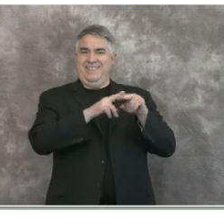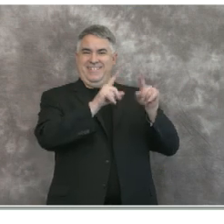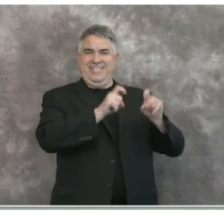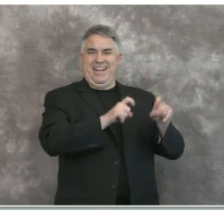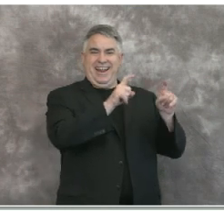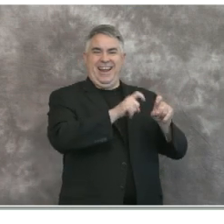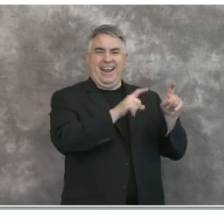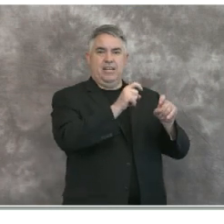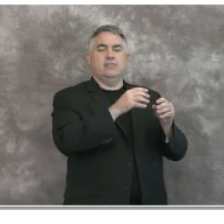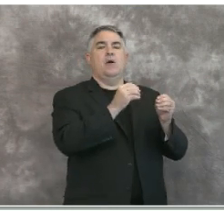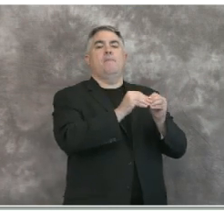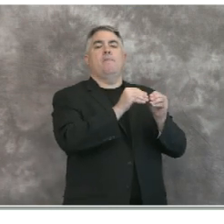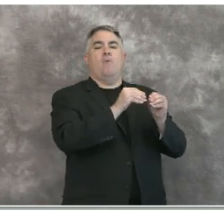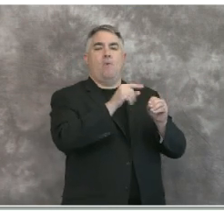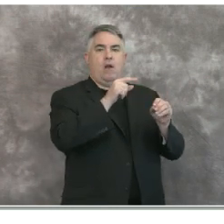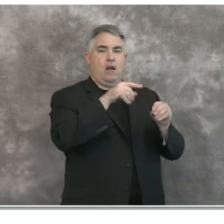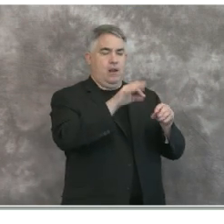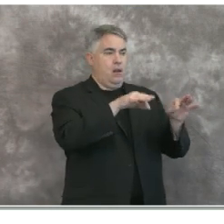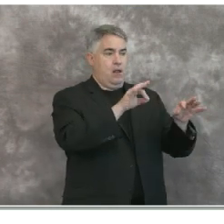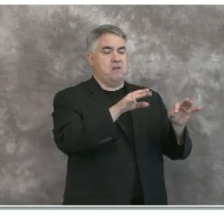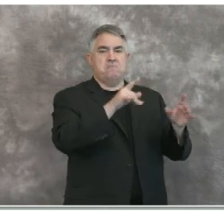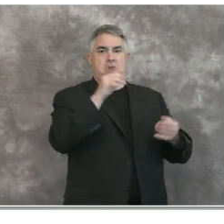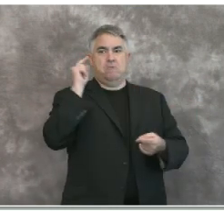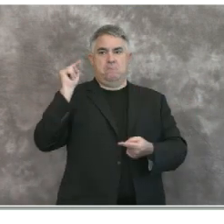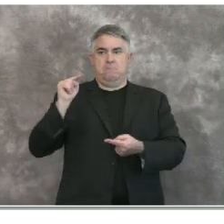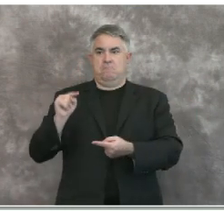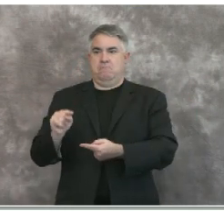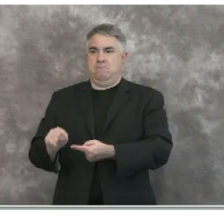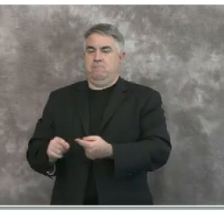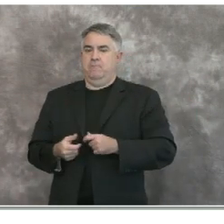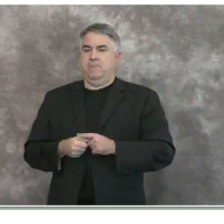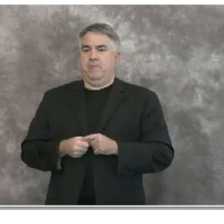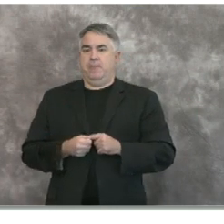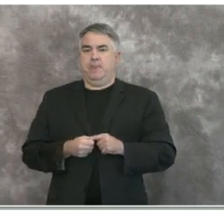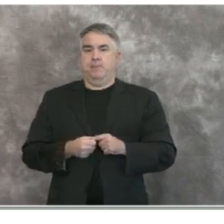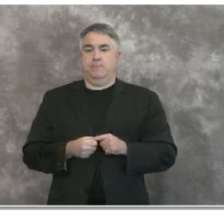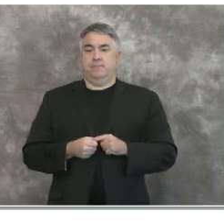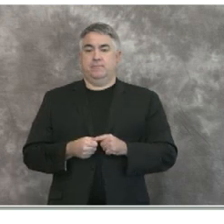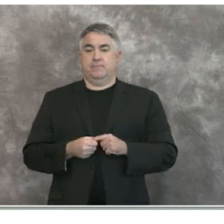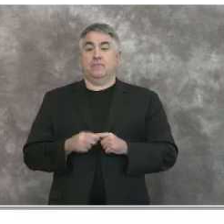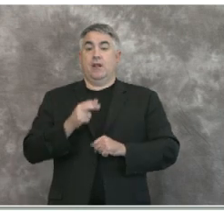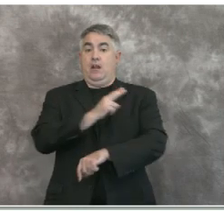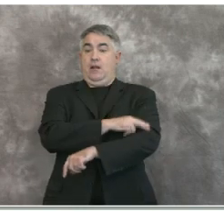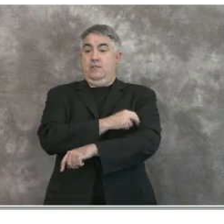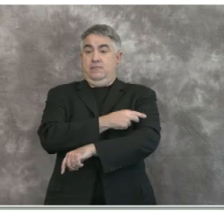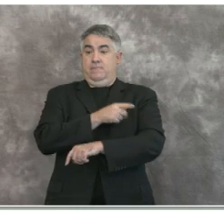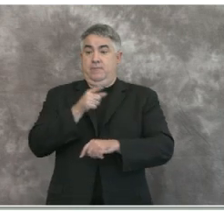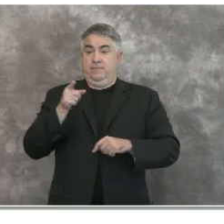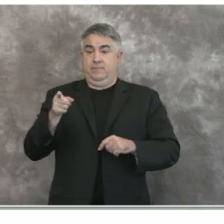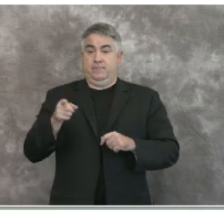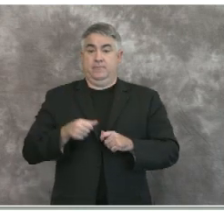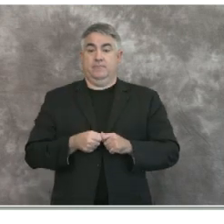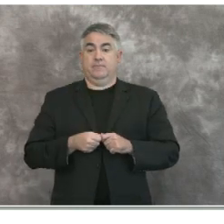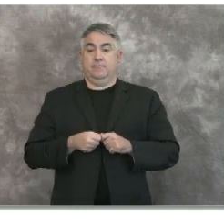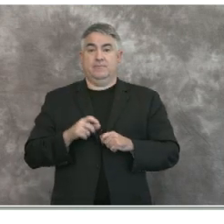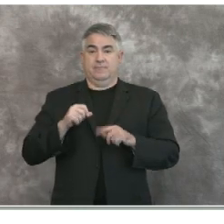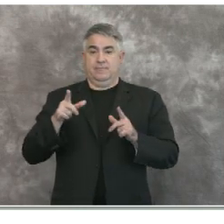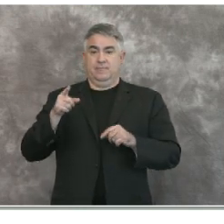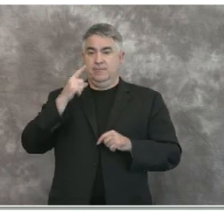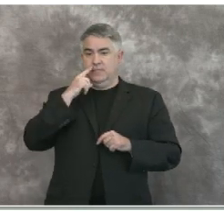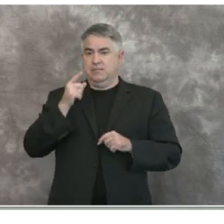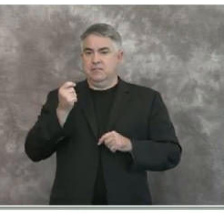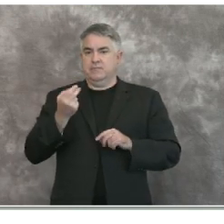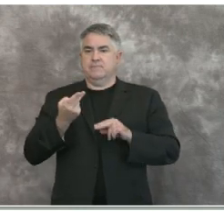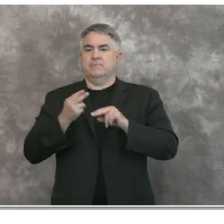trend in a downward trajectory. Next, on hospitalizations, you will see a slight uptick in